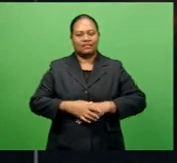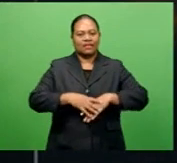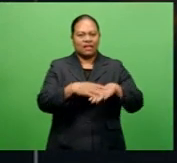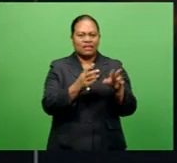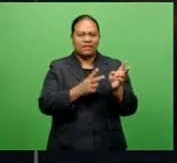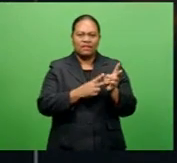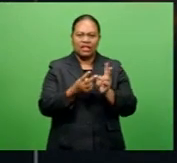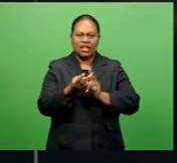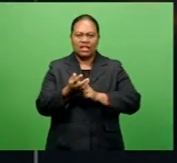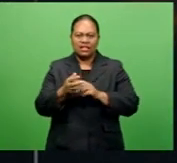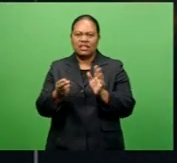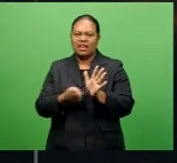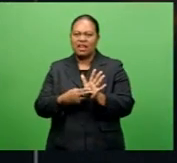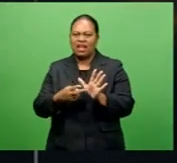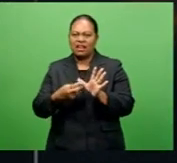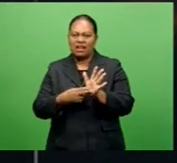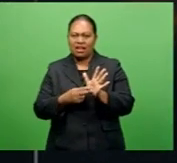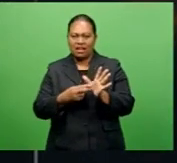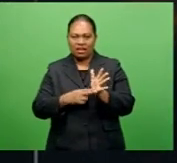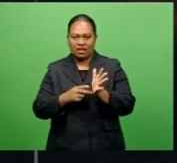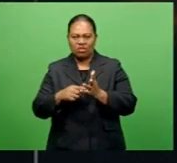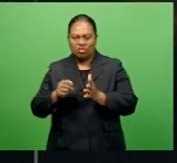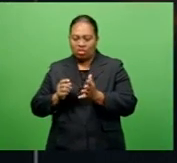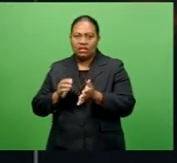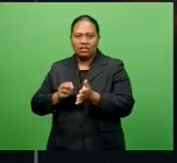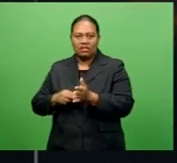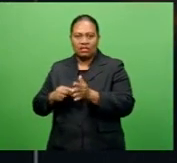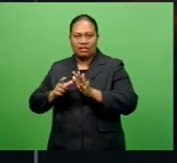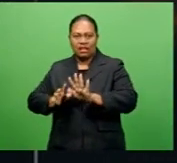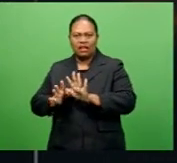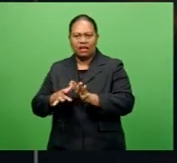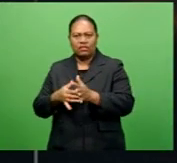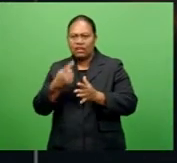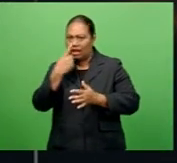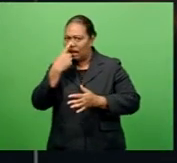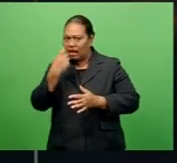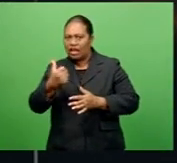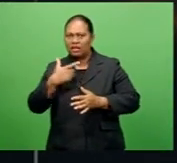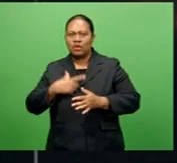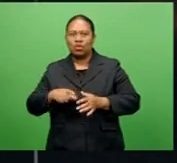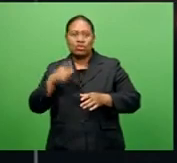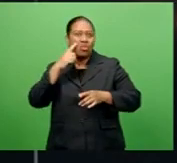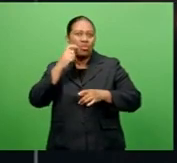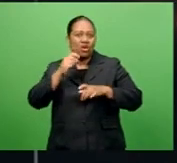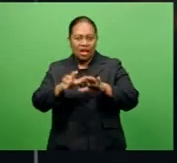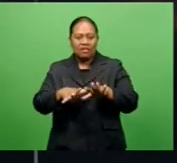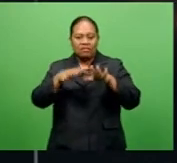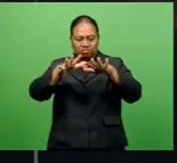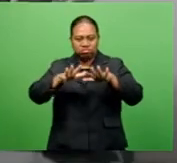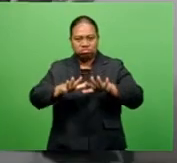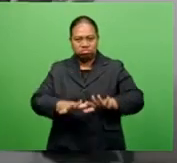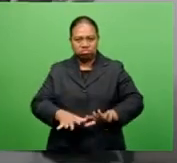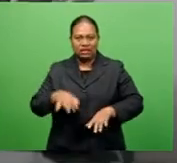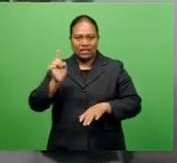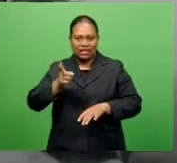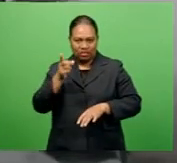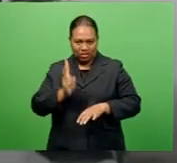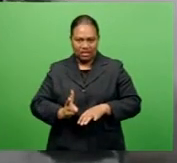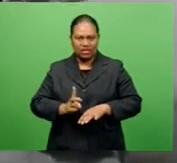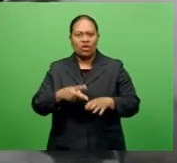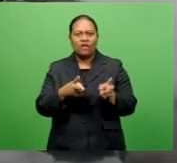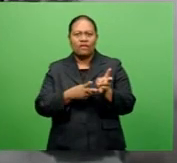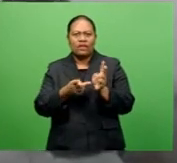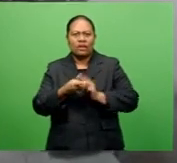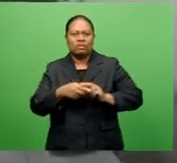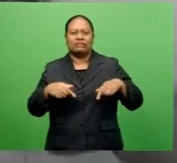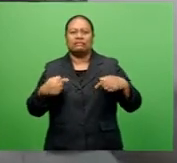Resident of Nananu in Tailevu counted their lucky stars when water level receded earlier today. Villagers feared they would